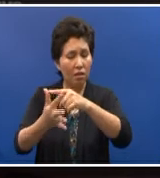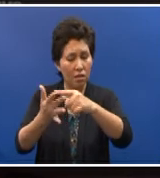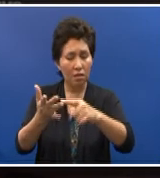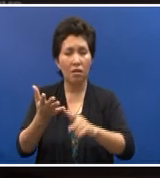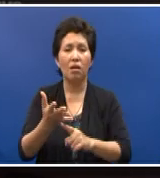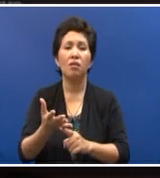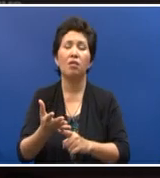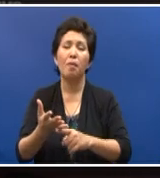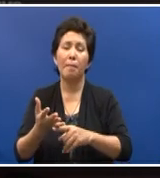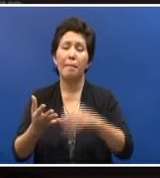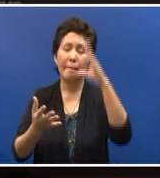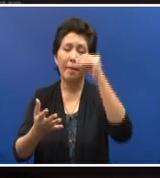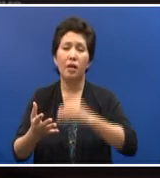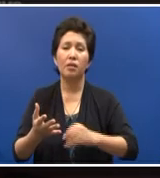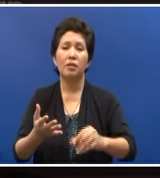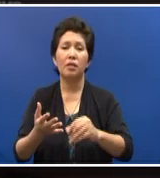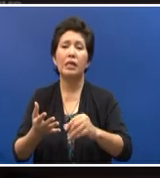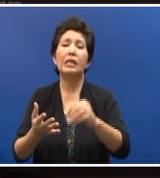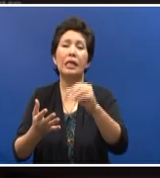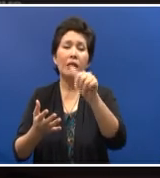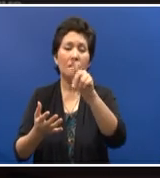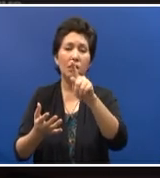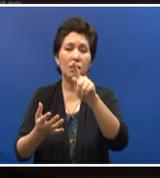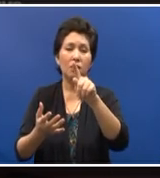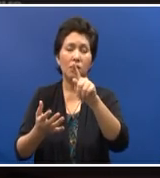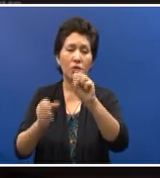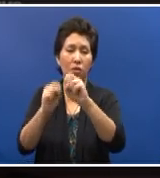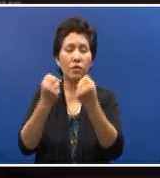men, ecology and technology.